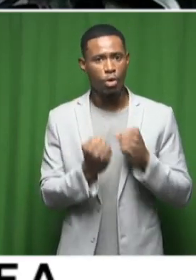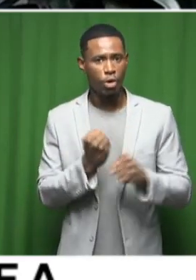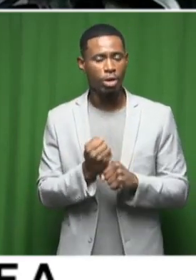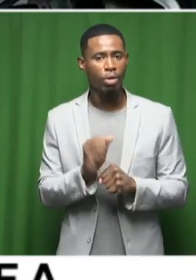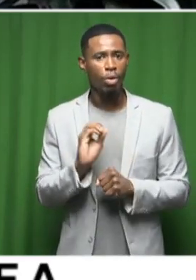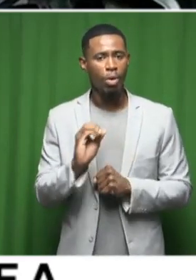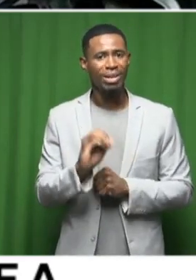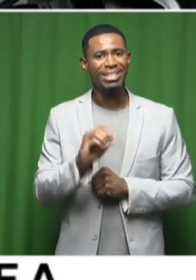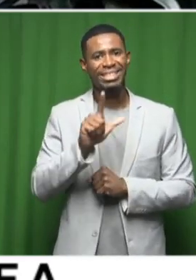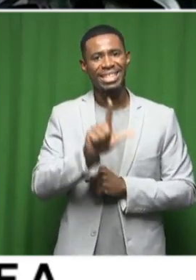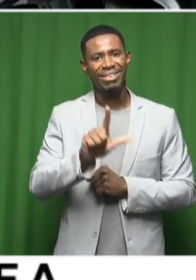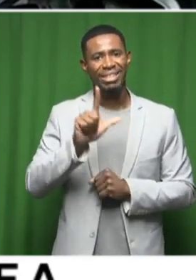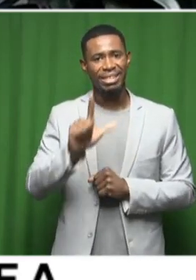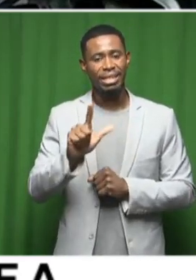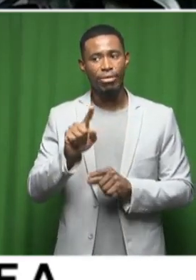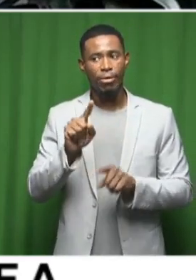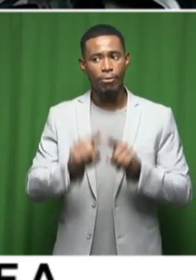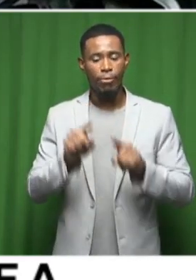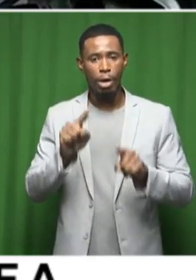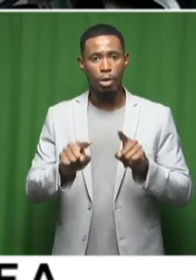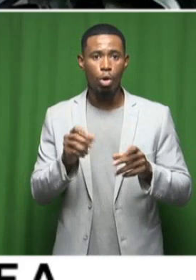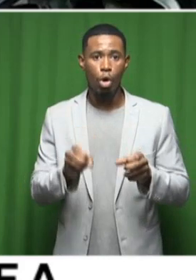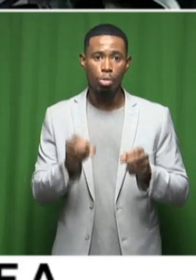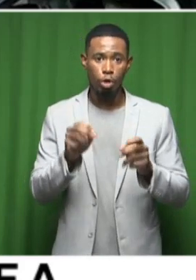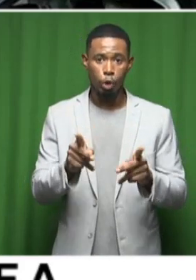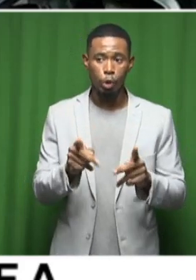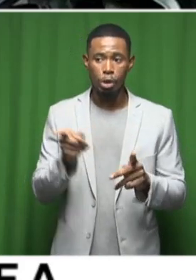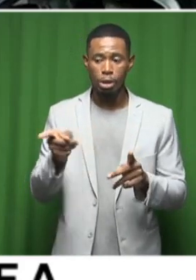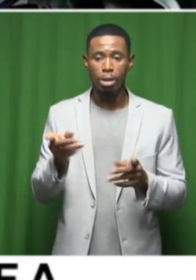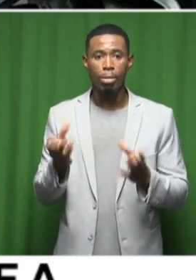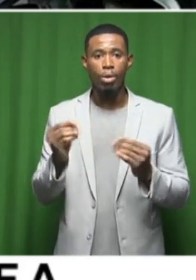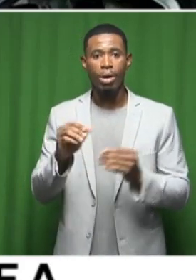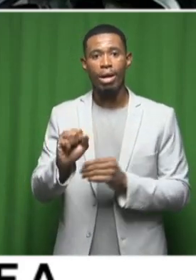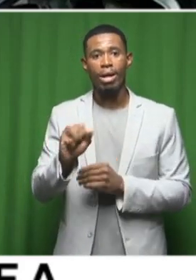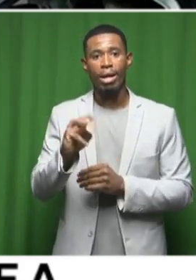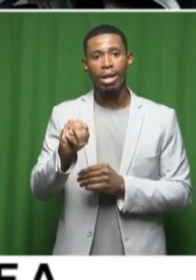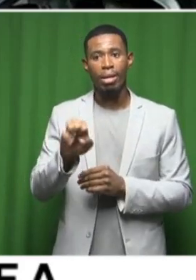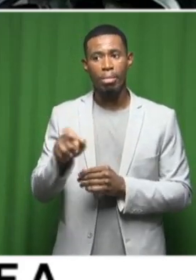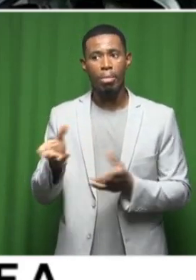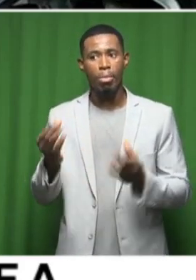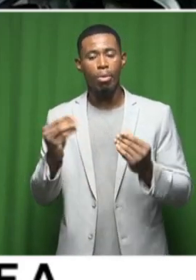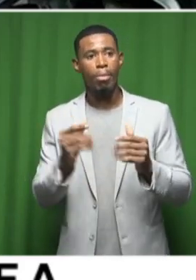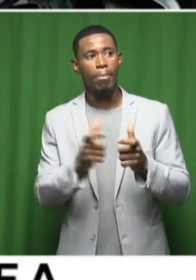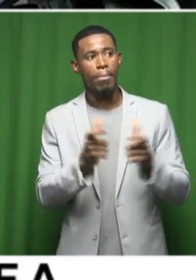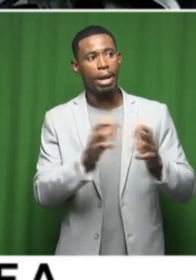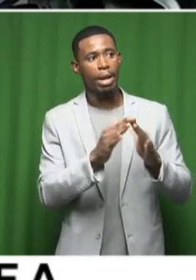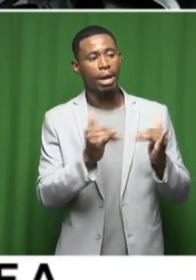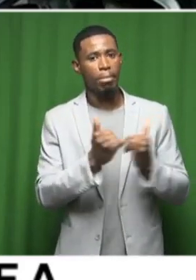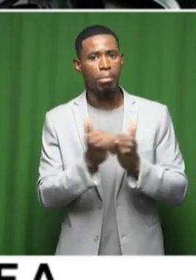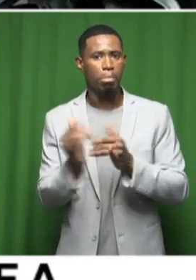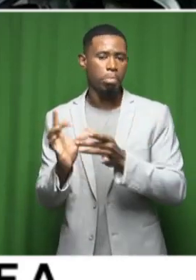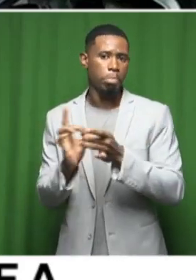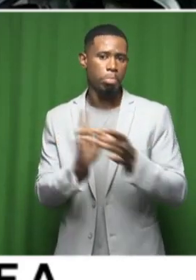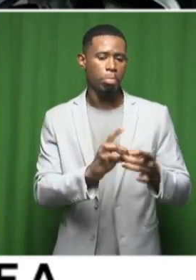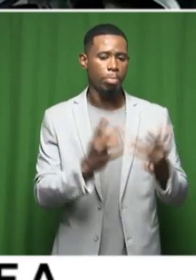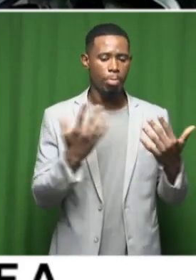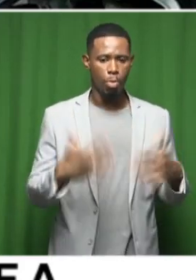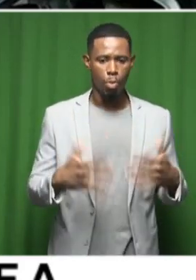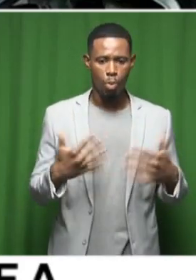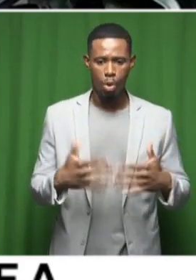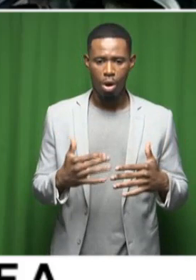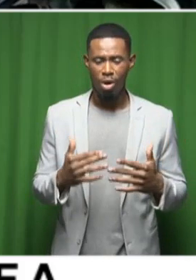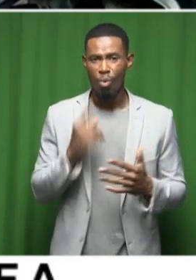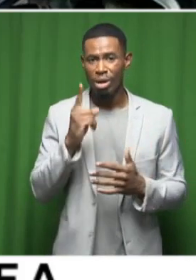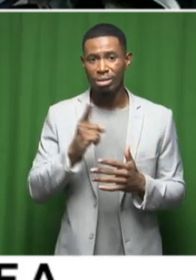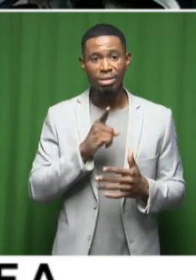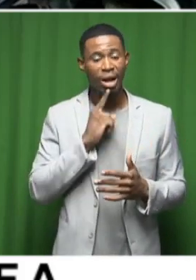77 specific commercial opportunities unlocked between these SMEs and large corporates, with